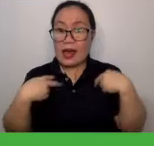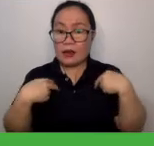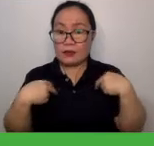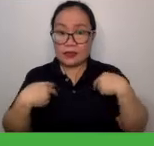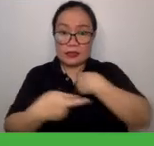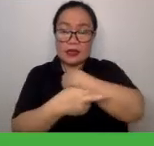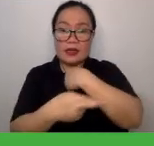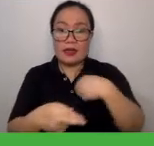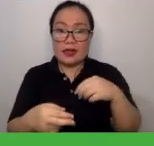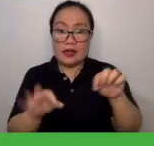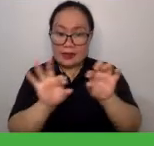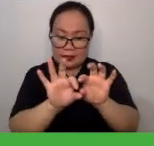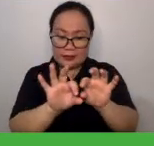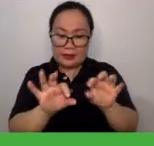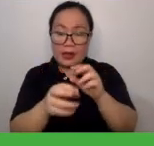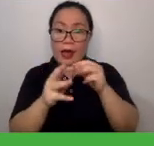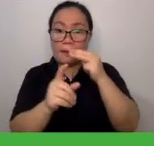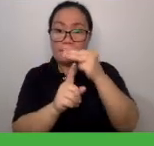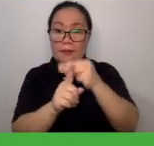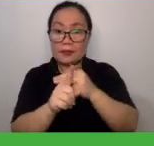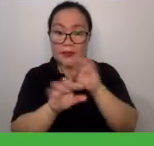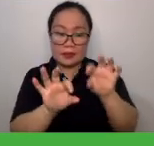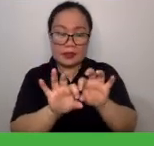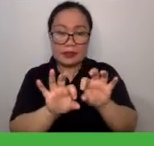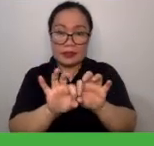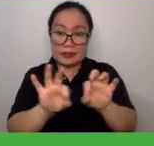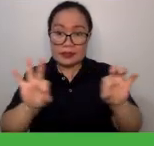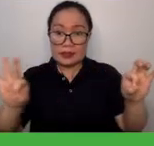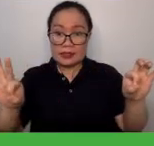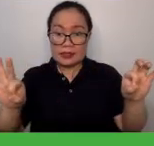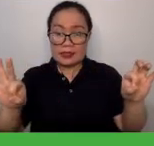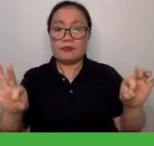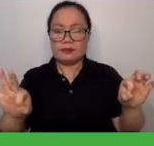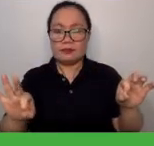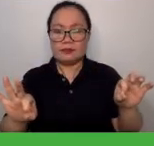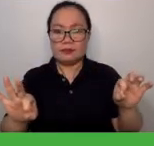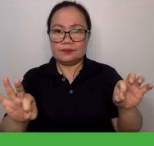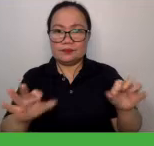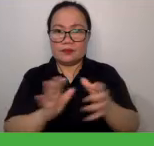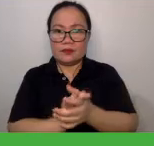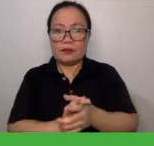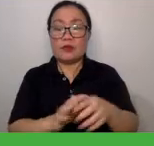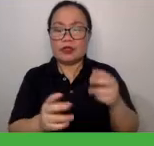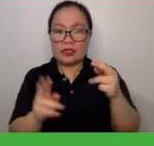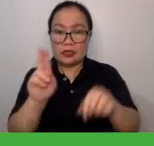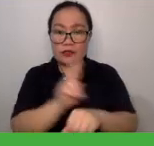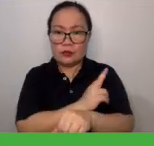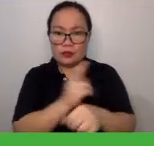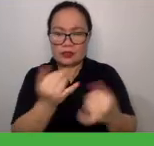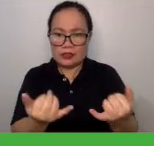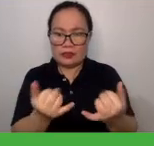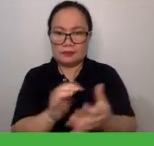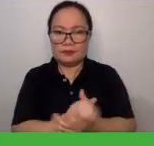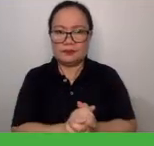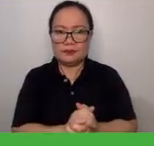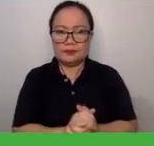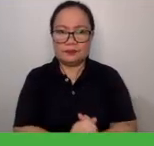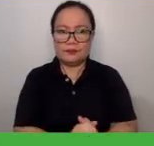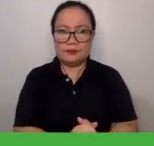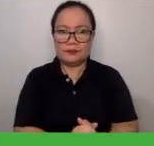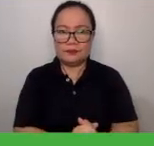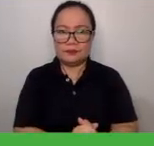Pero, hindi yun, hindi yun yung eksakto. Hindi nila sinasagad yung isang meter stick sa 1 yard.